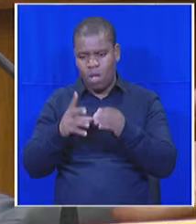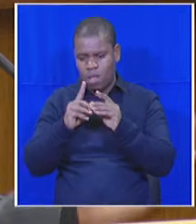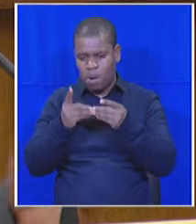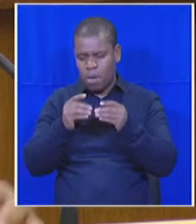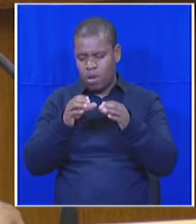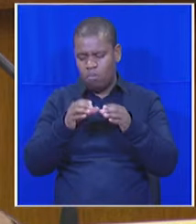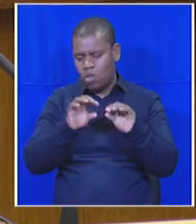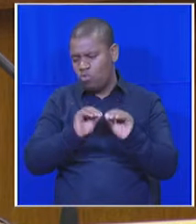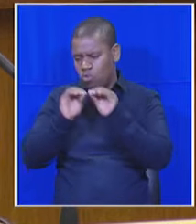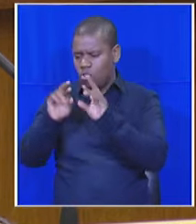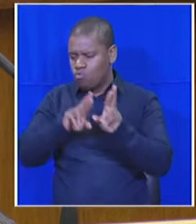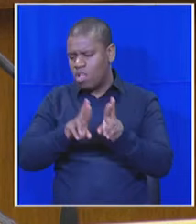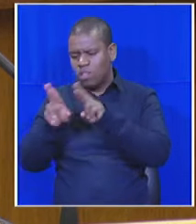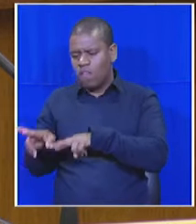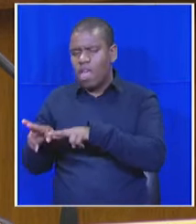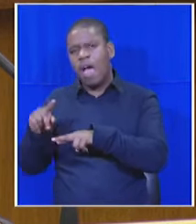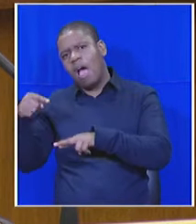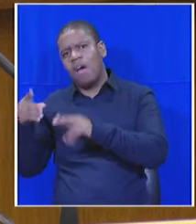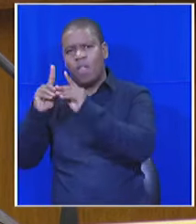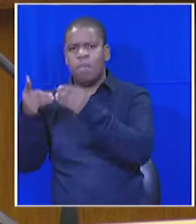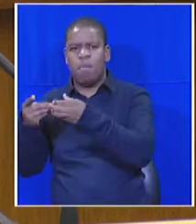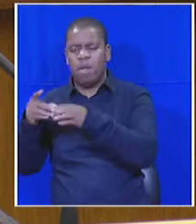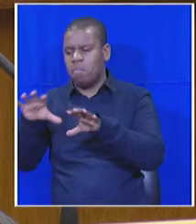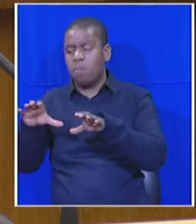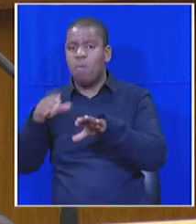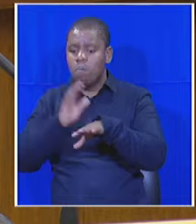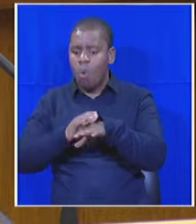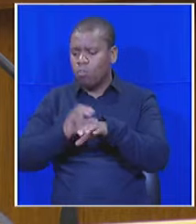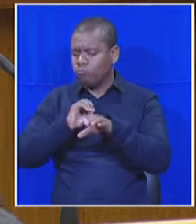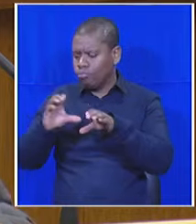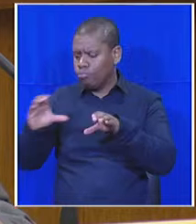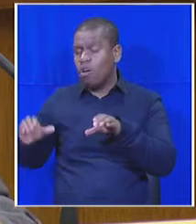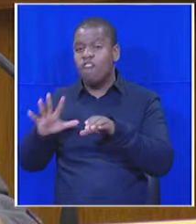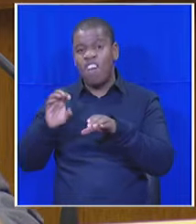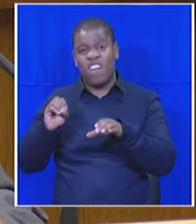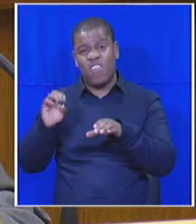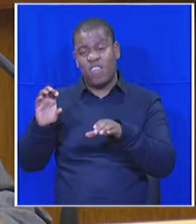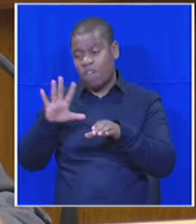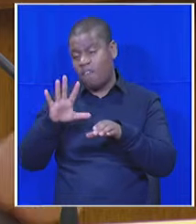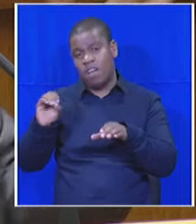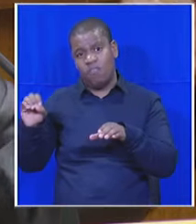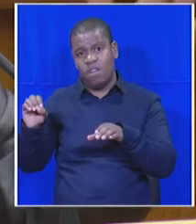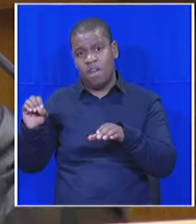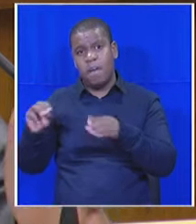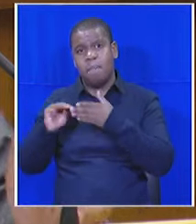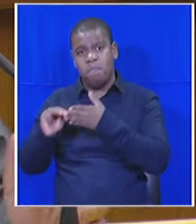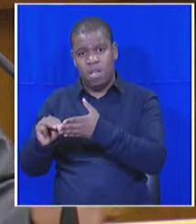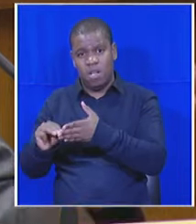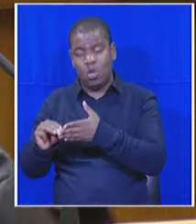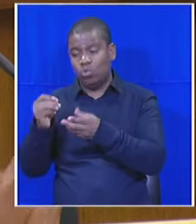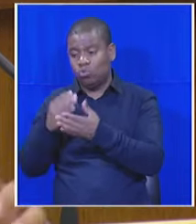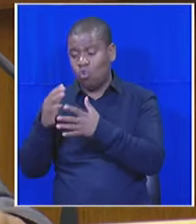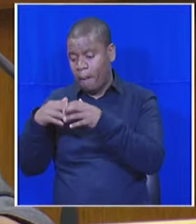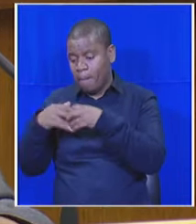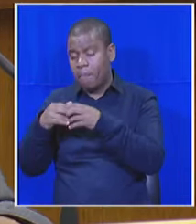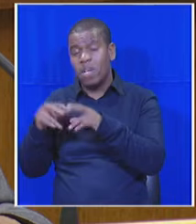other, and whether it was necessary to now go and appropriate a further 500 million rand to create the special unit.